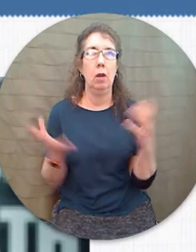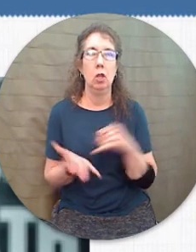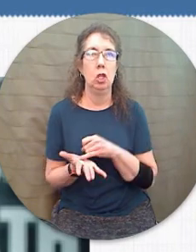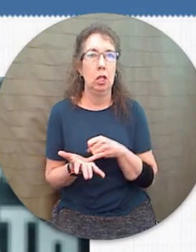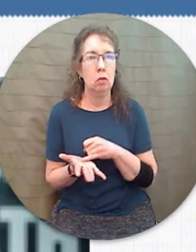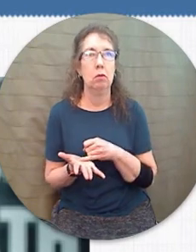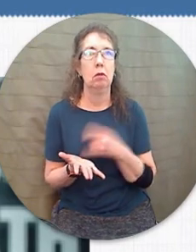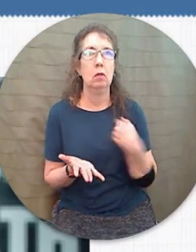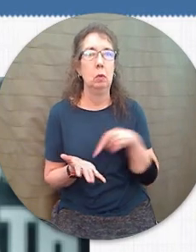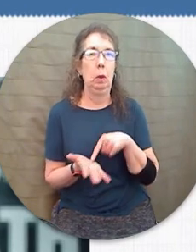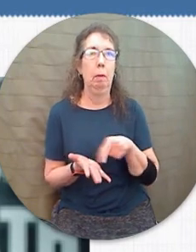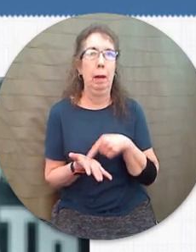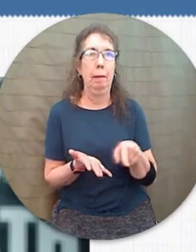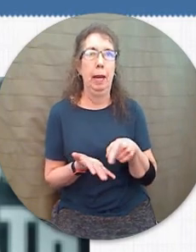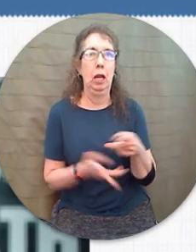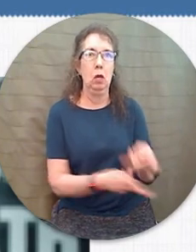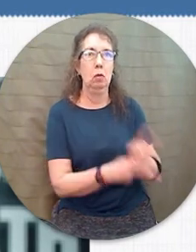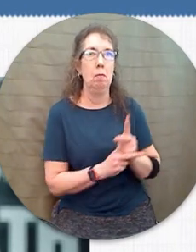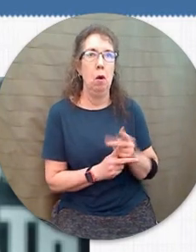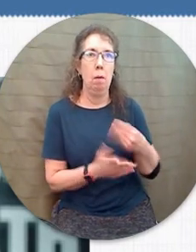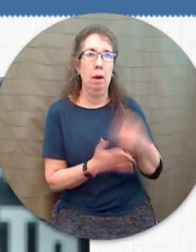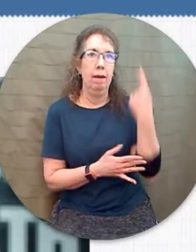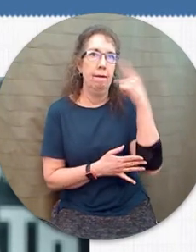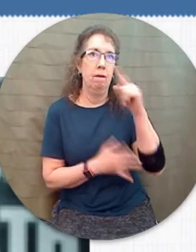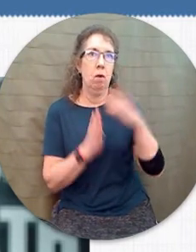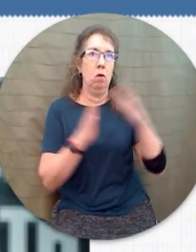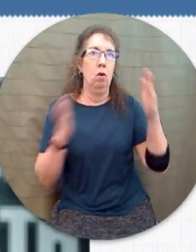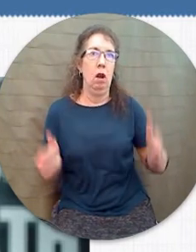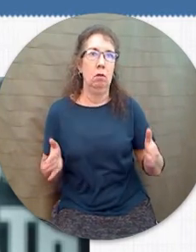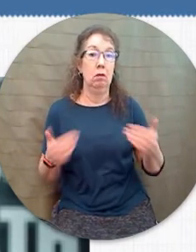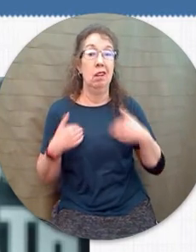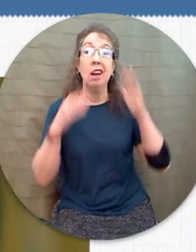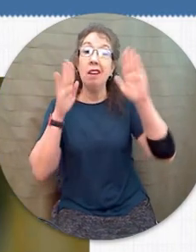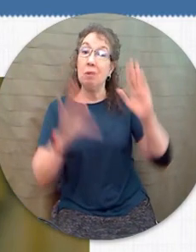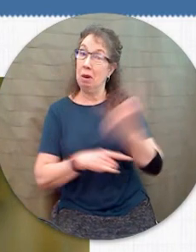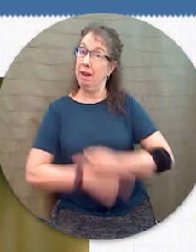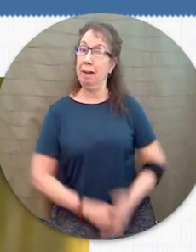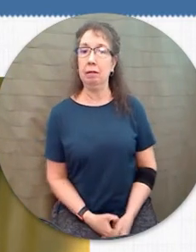interest we're paying on our houses. Have a great day.